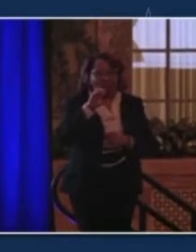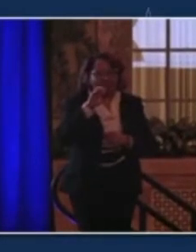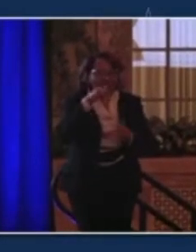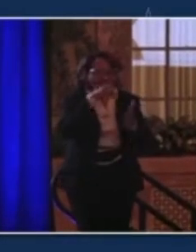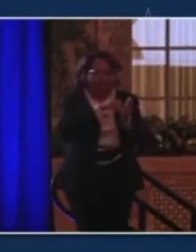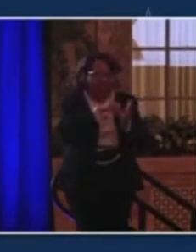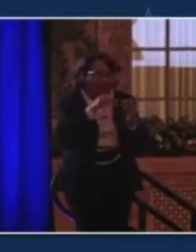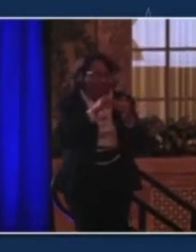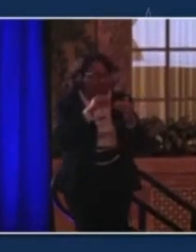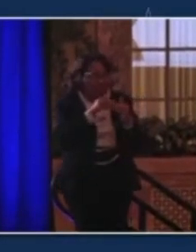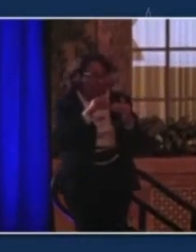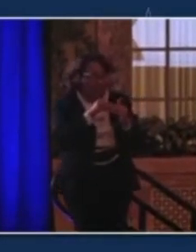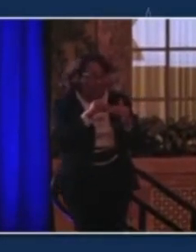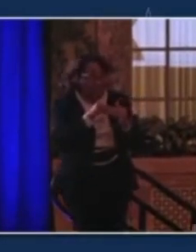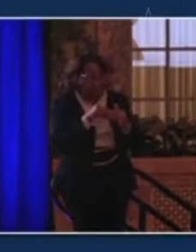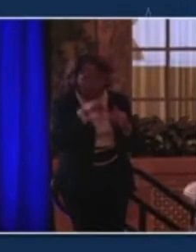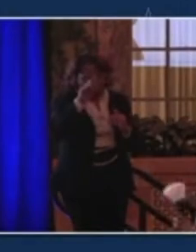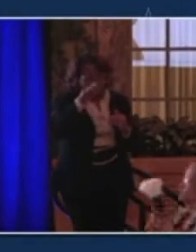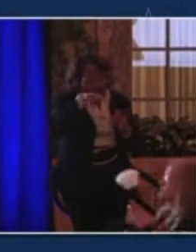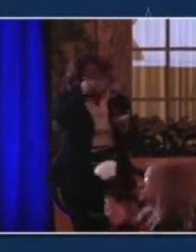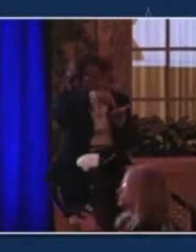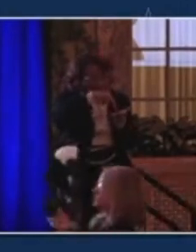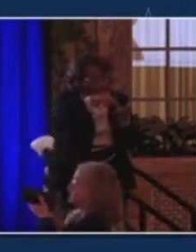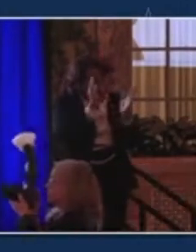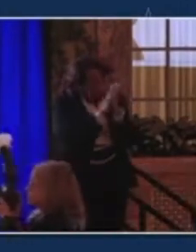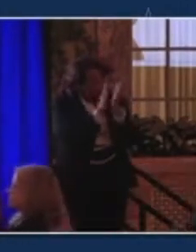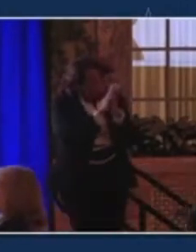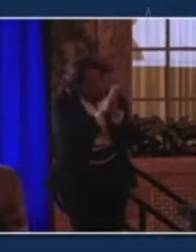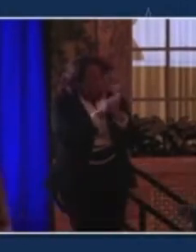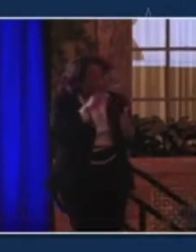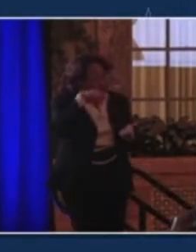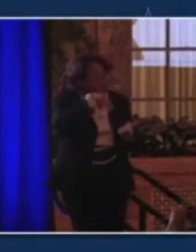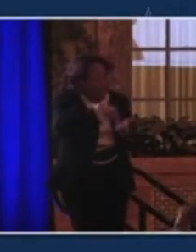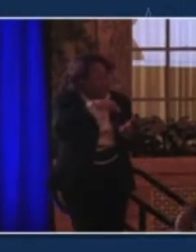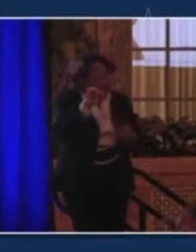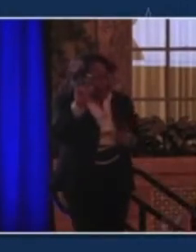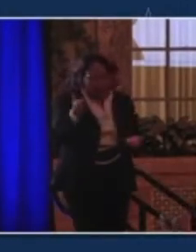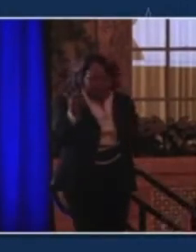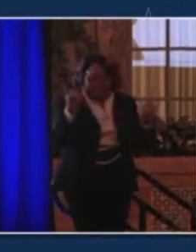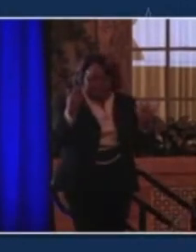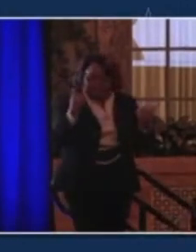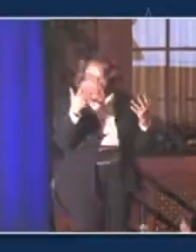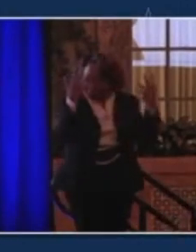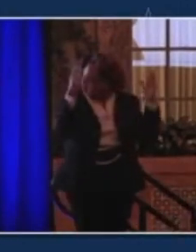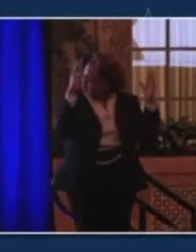$400,000, y'all get at a standing ovation. $400,000.